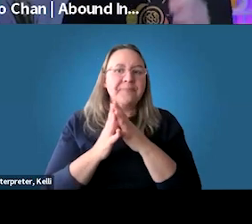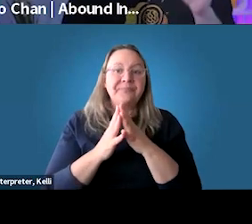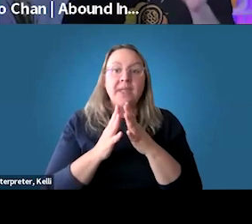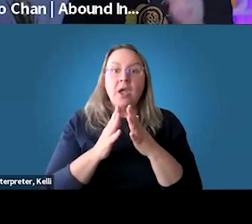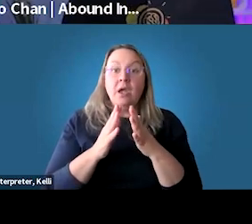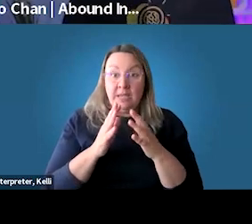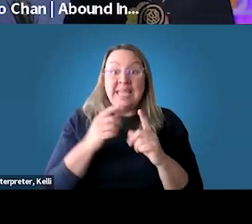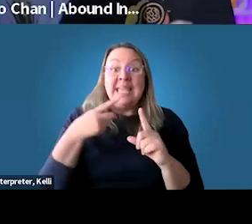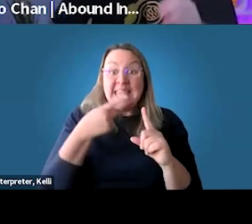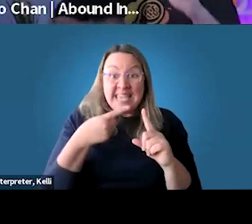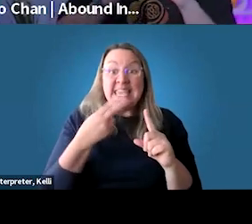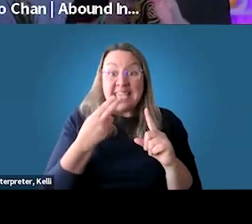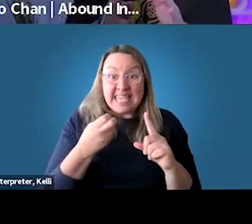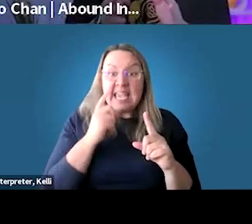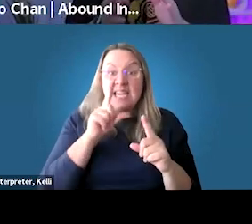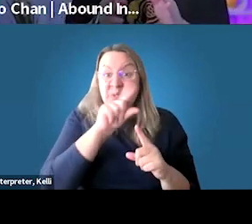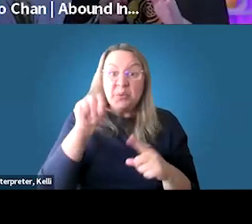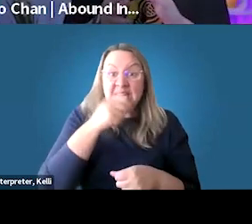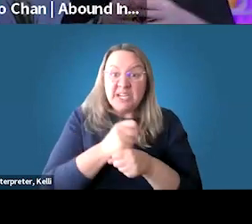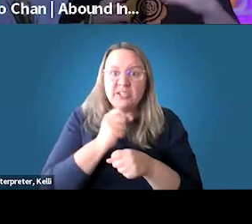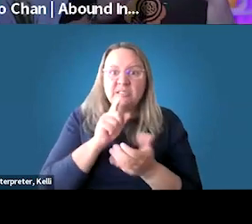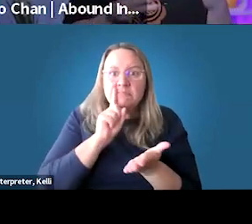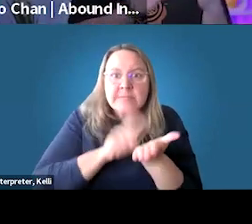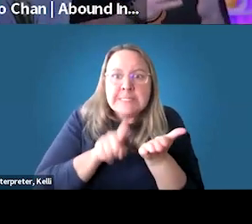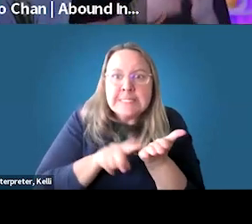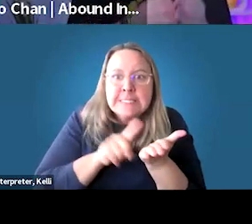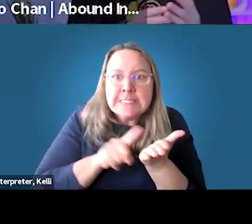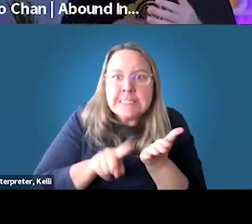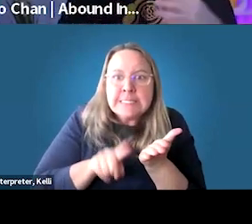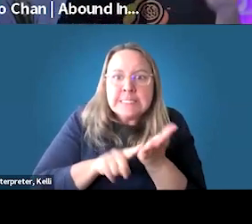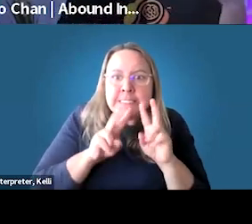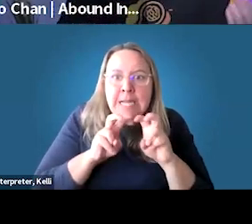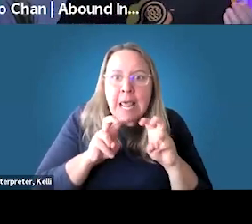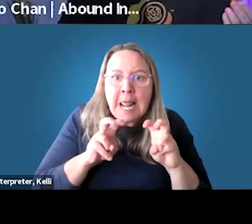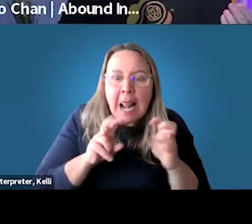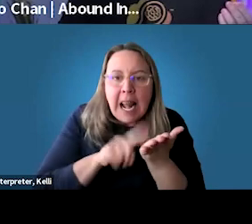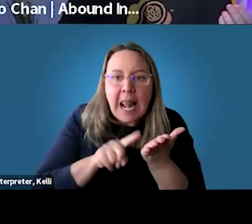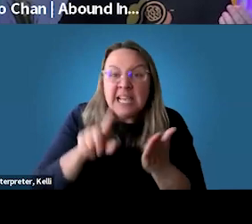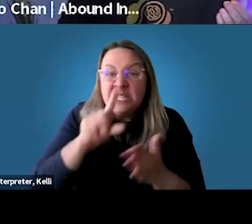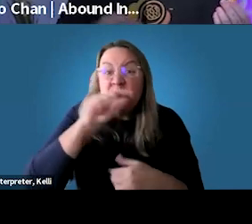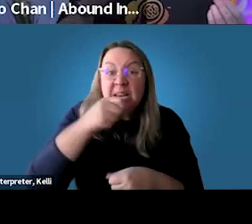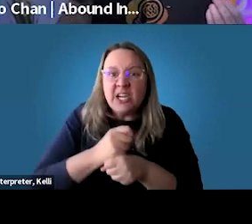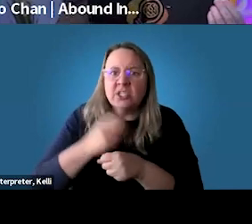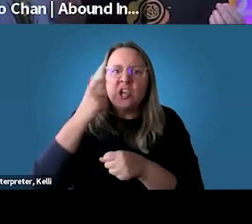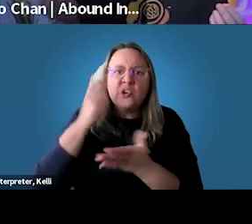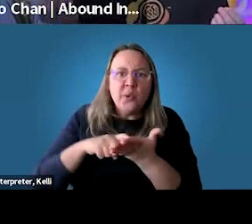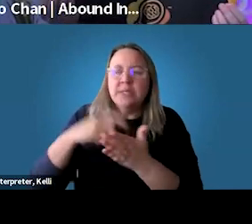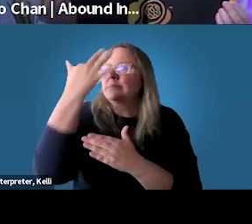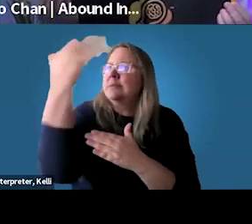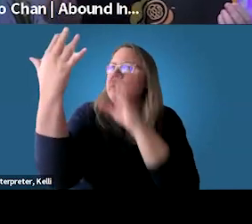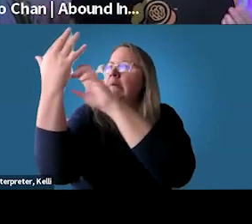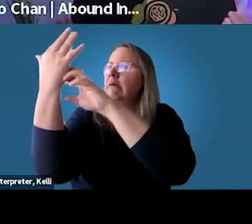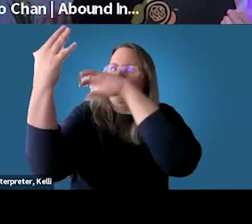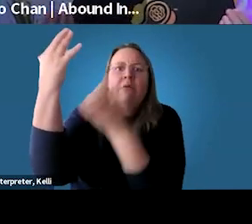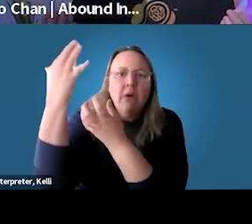a 20-year exploration. So it took him over 20 years from the time he first saw the apple fall until he developed